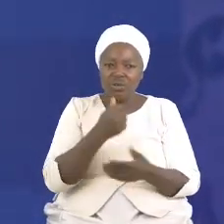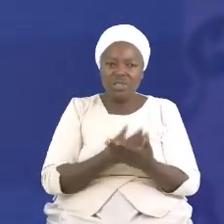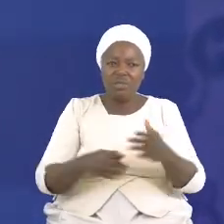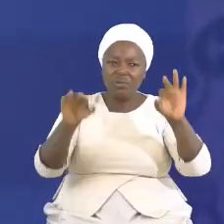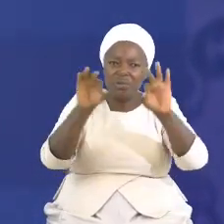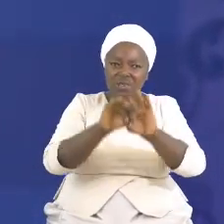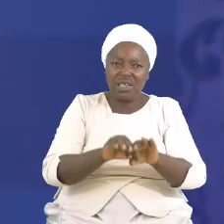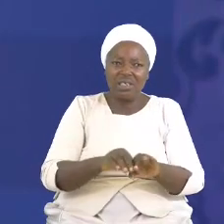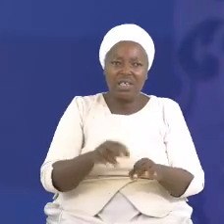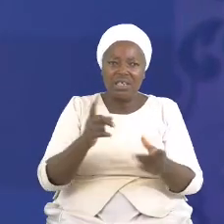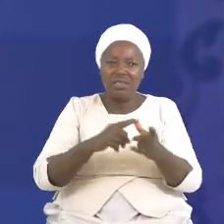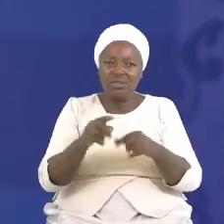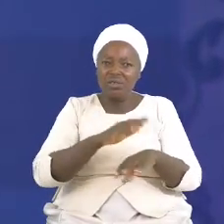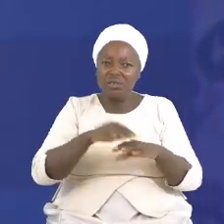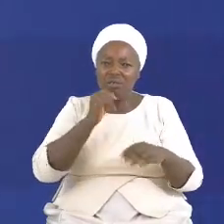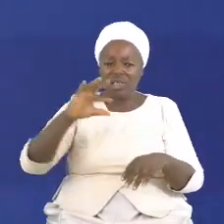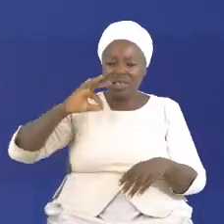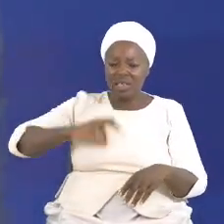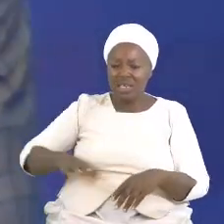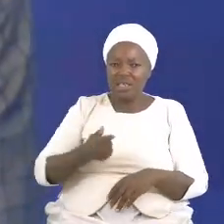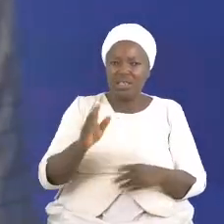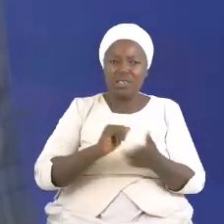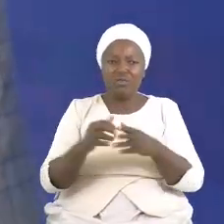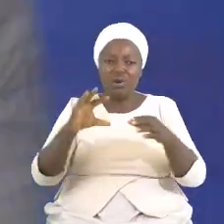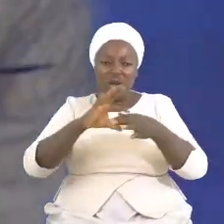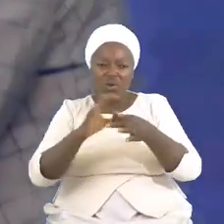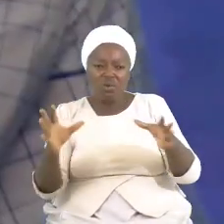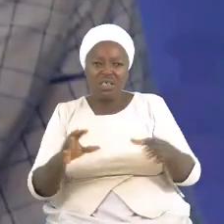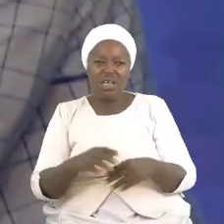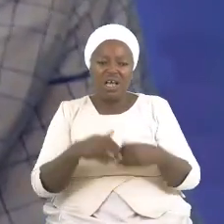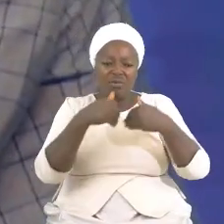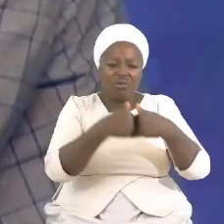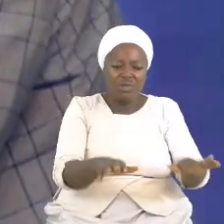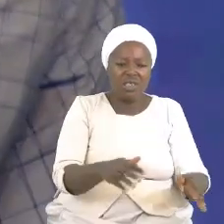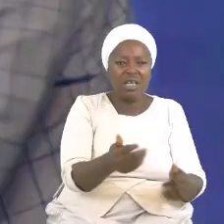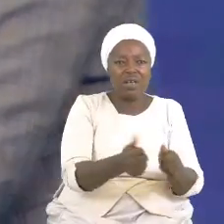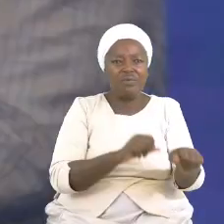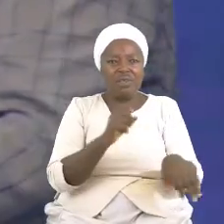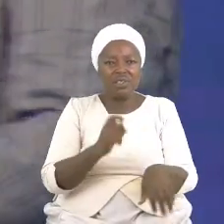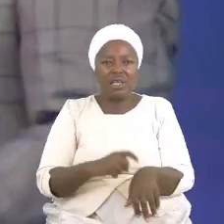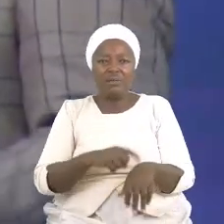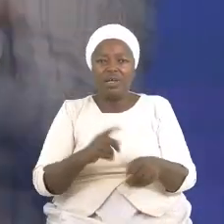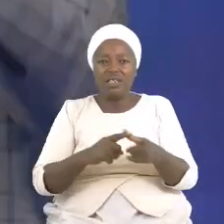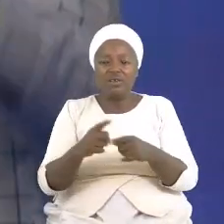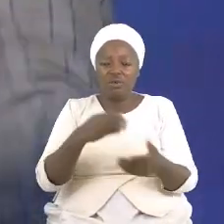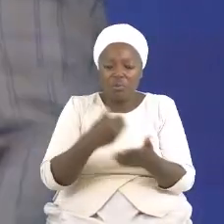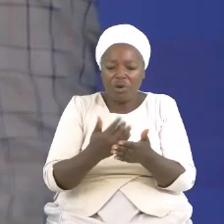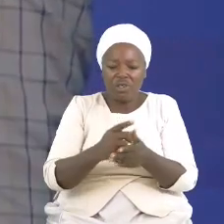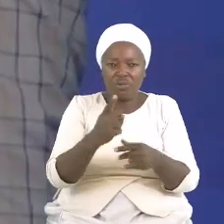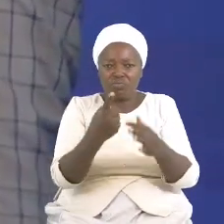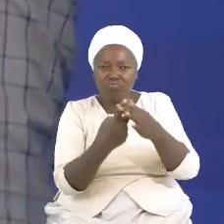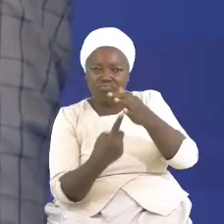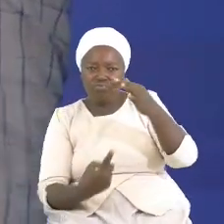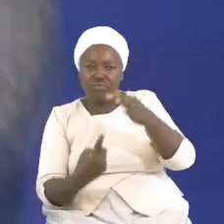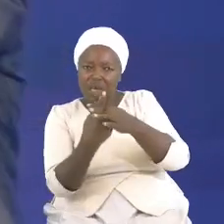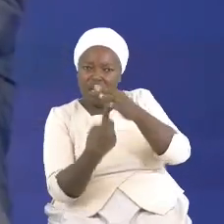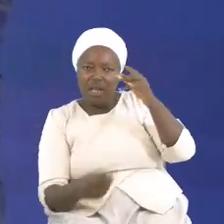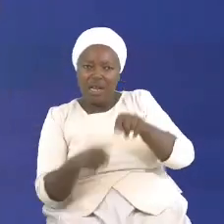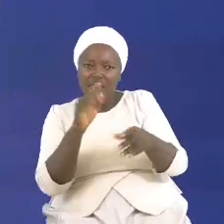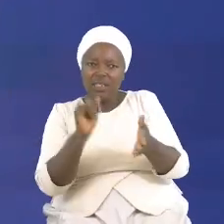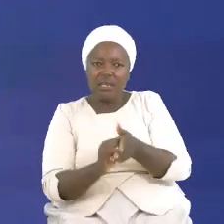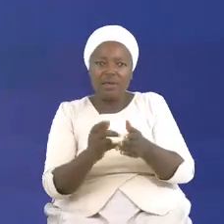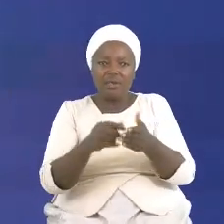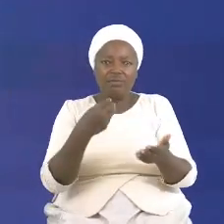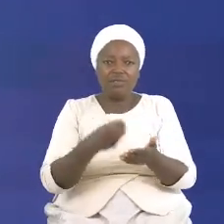know? You're losing every time, and your money is going down the drain by that gambling. It's